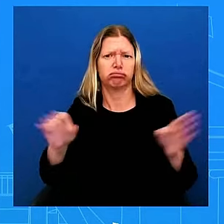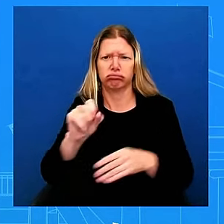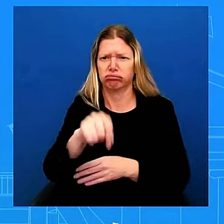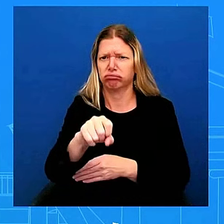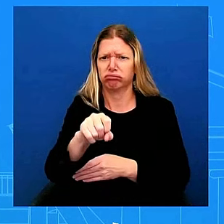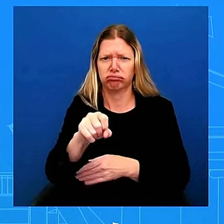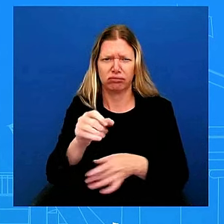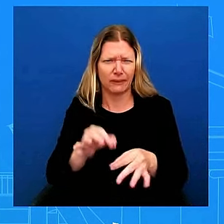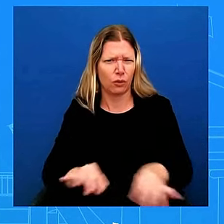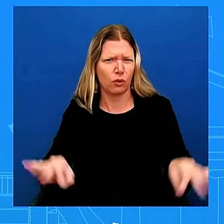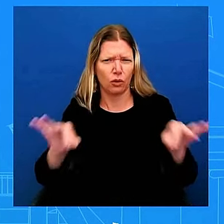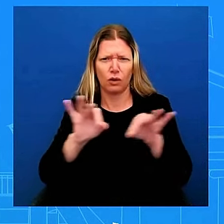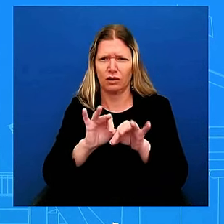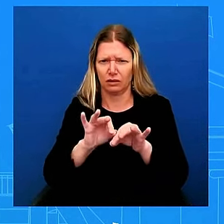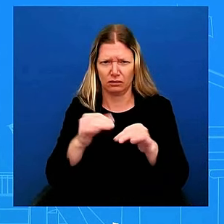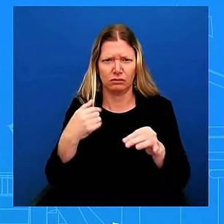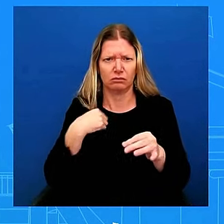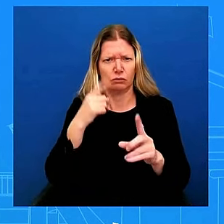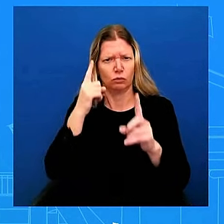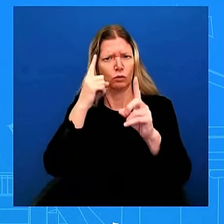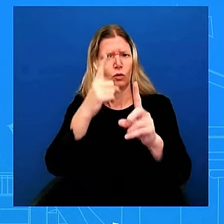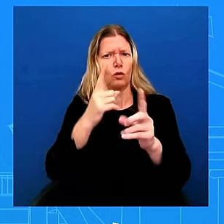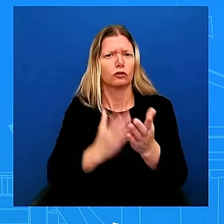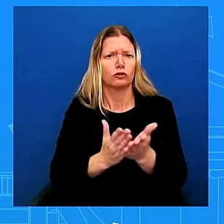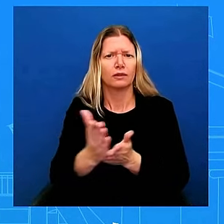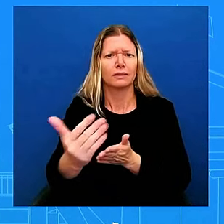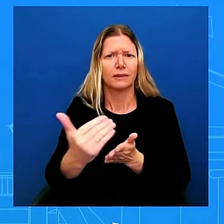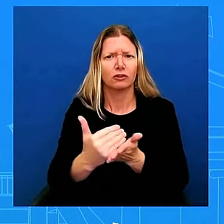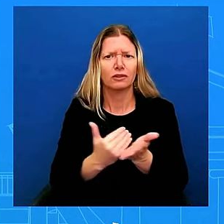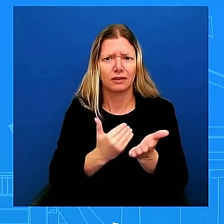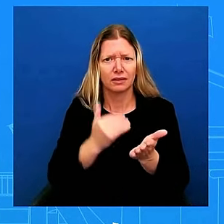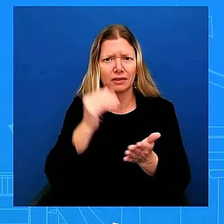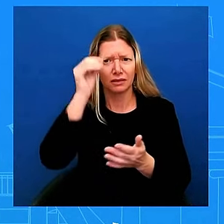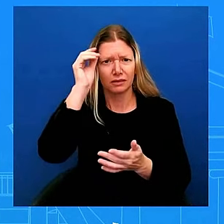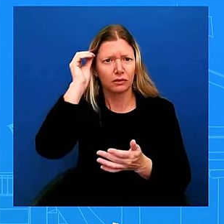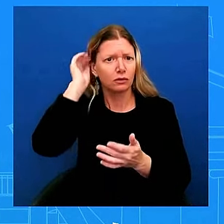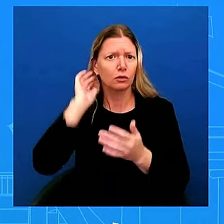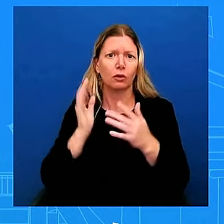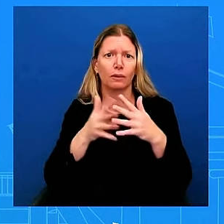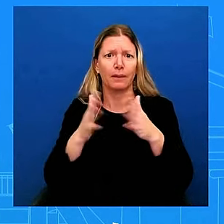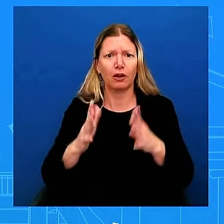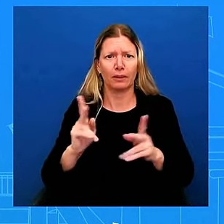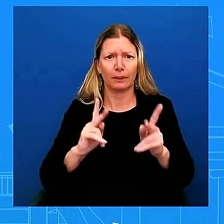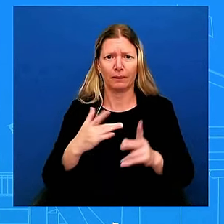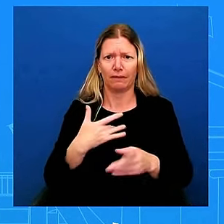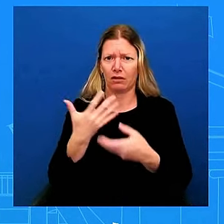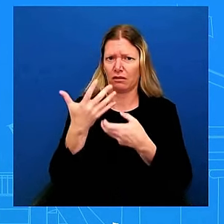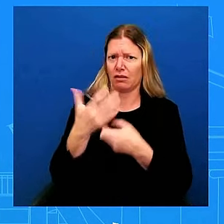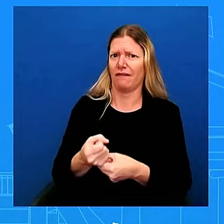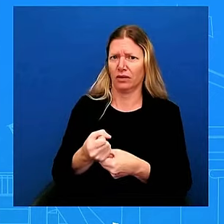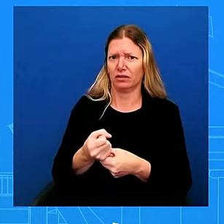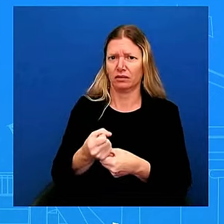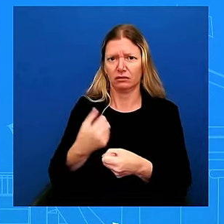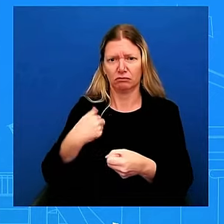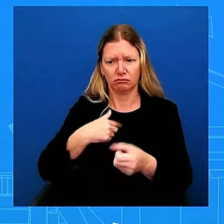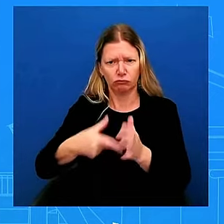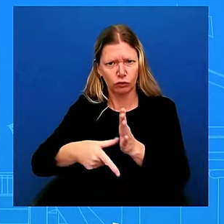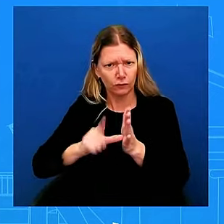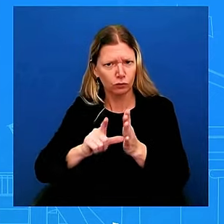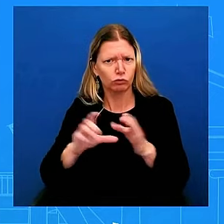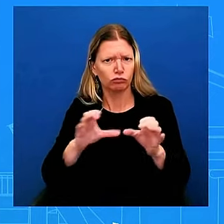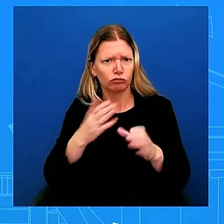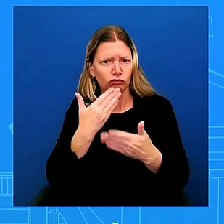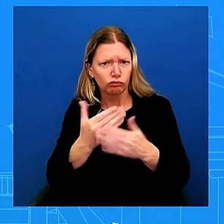people have confidence in the work of the review and in its findings and recommendations. And we need to move